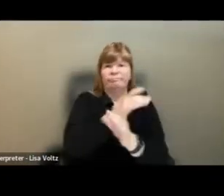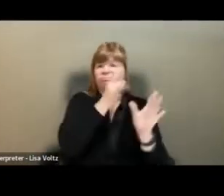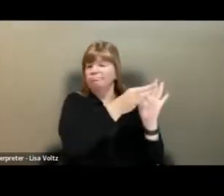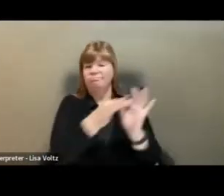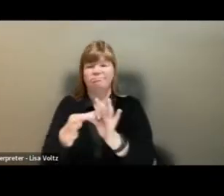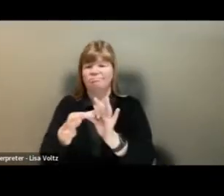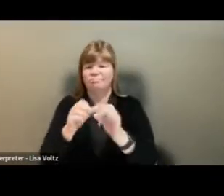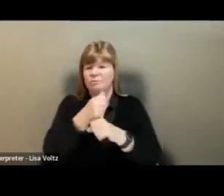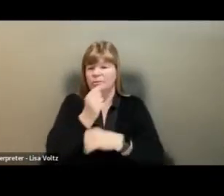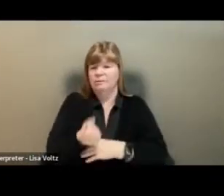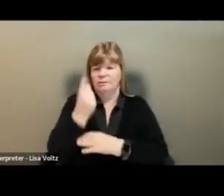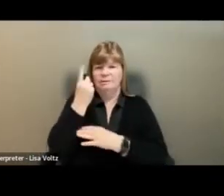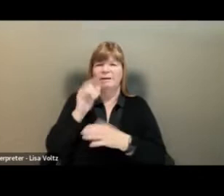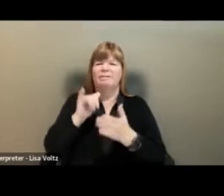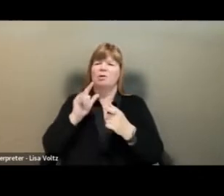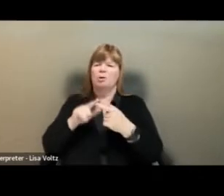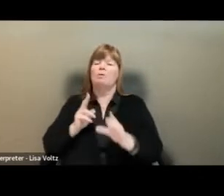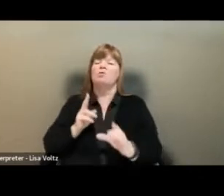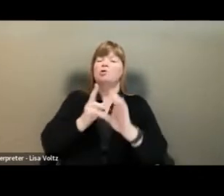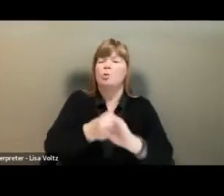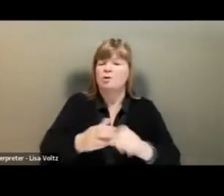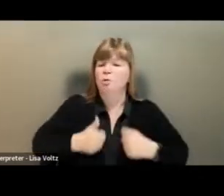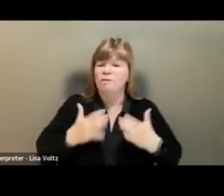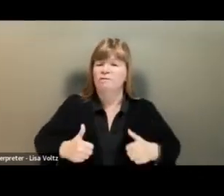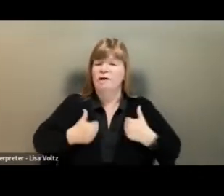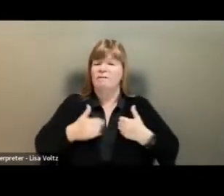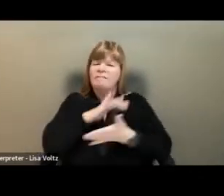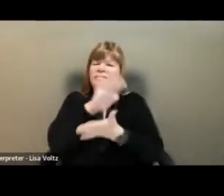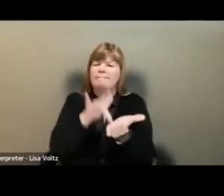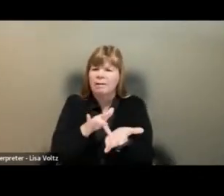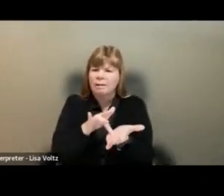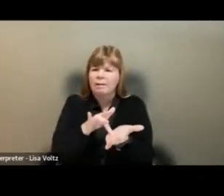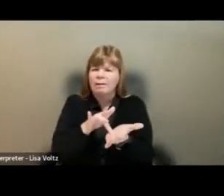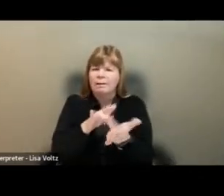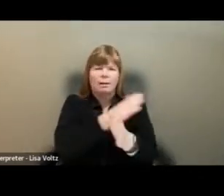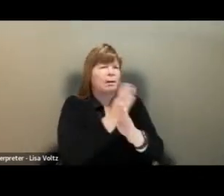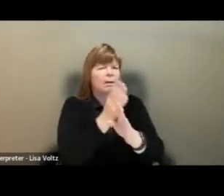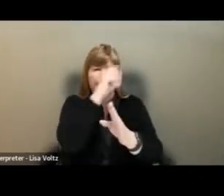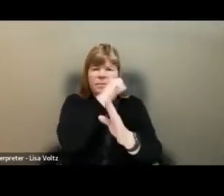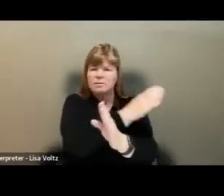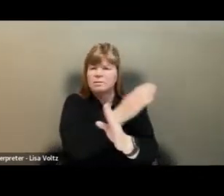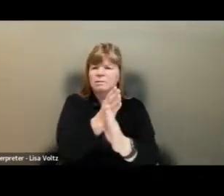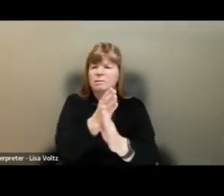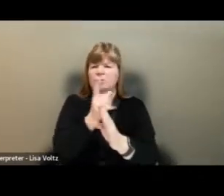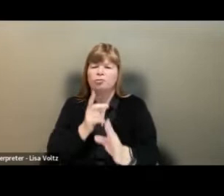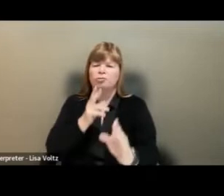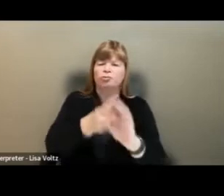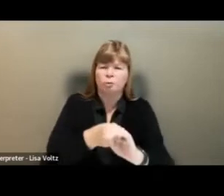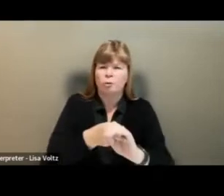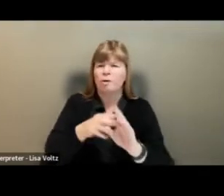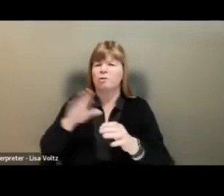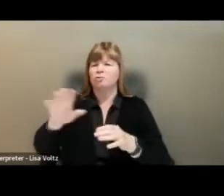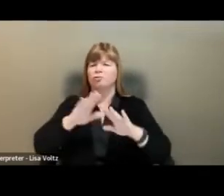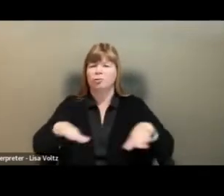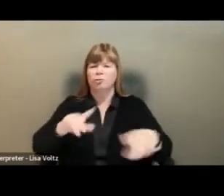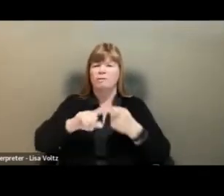coming into survivors' lives in the middle of the movie. But if we are coming in and our children or our friends had been watching the